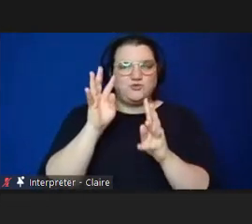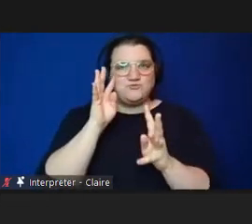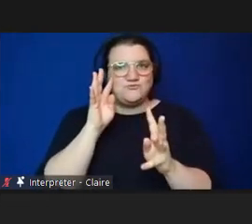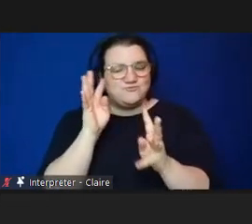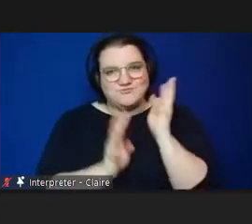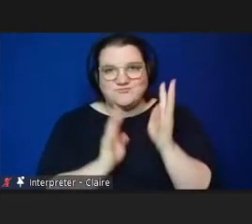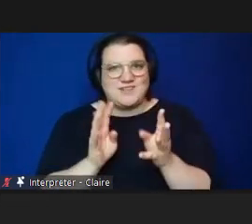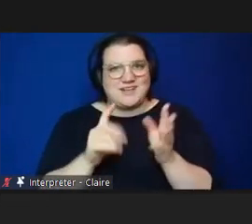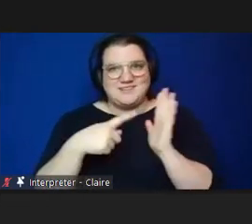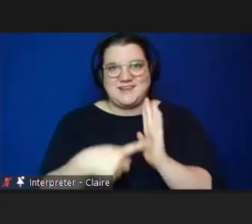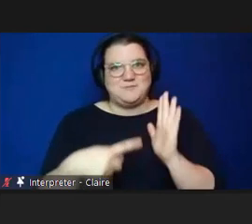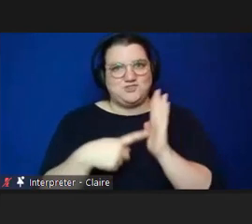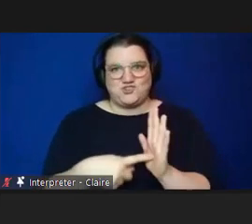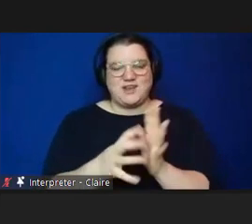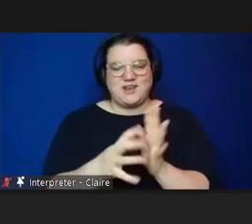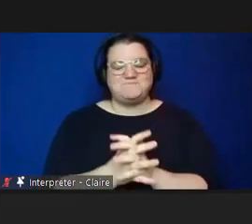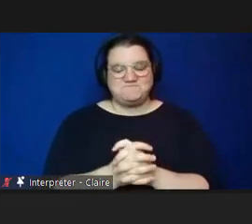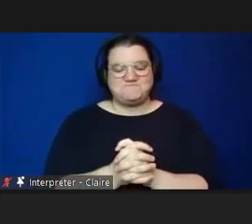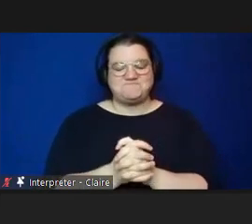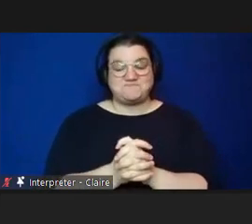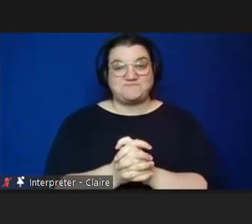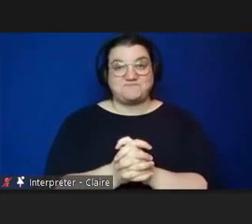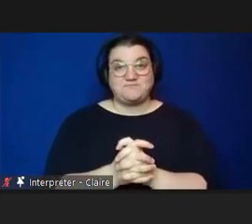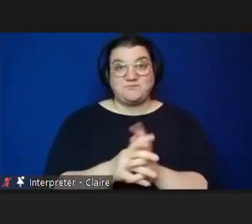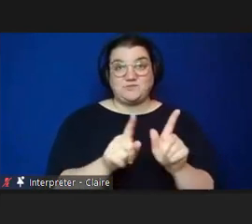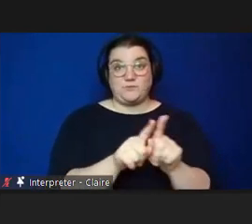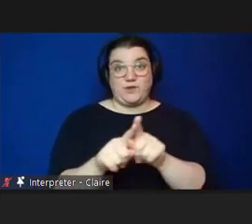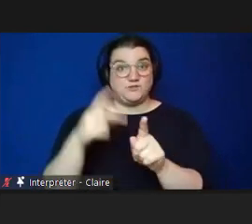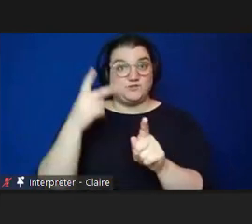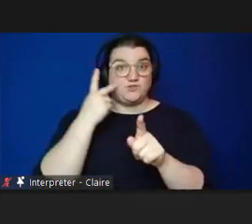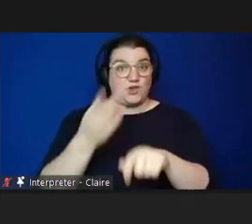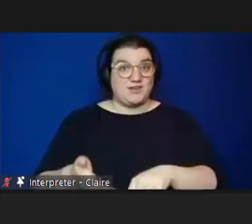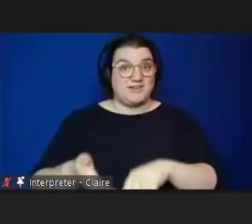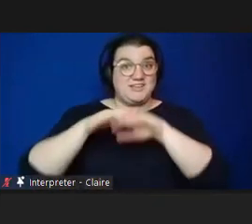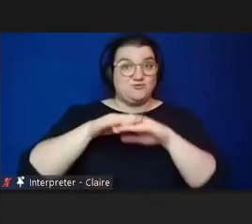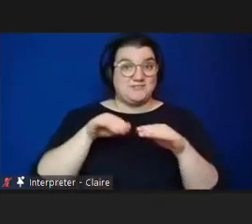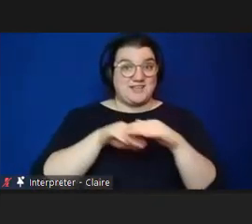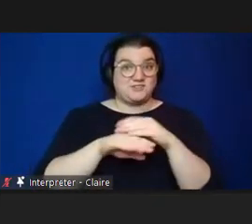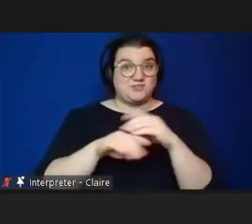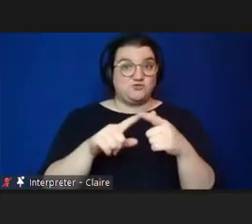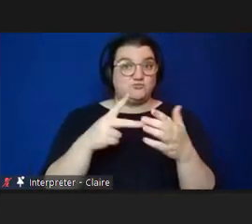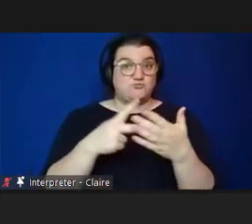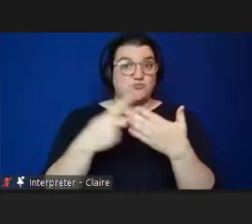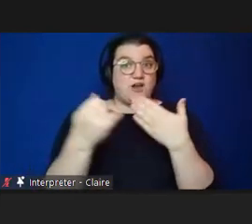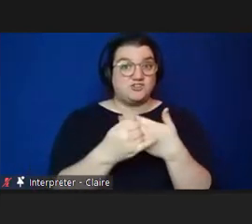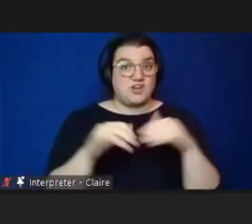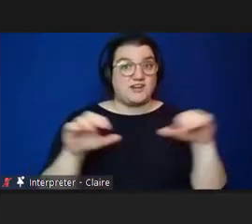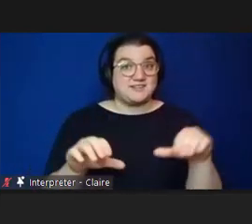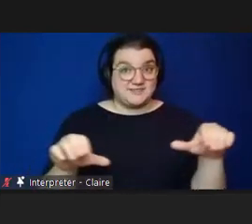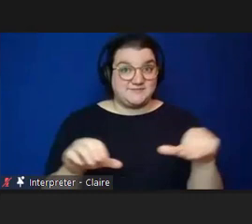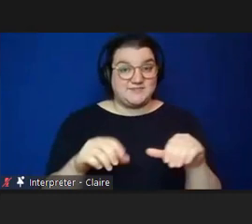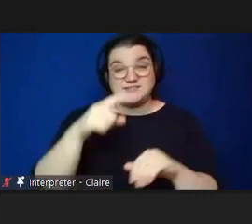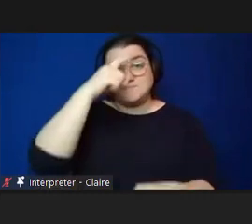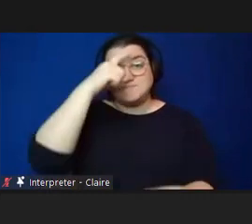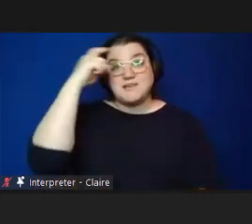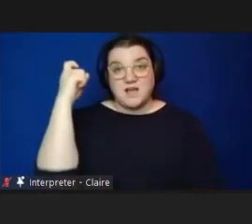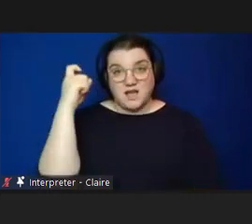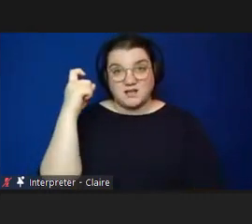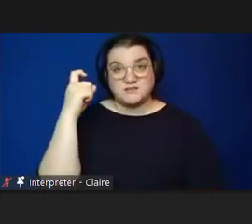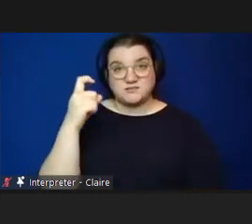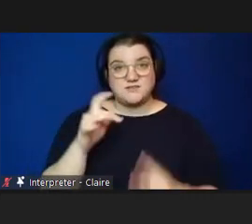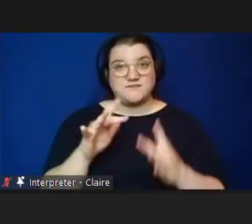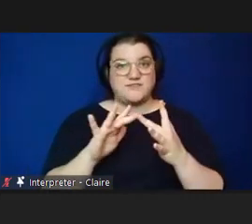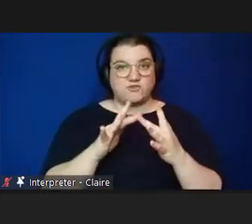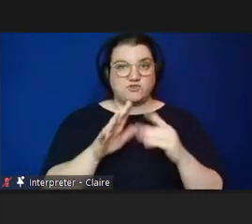demonstrate. We also saw an increased access to project activities because of the